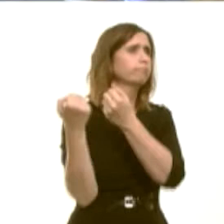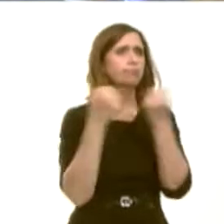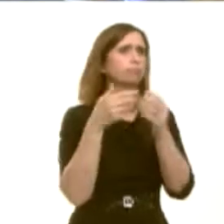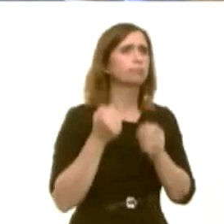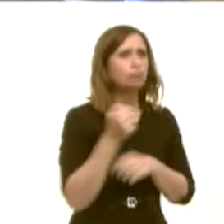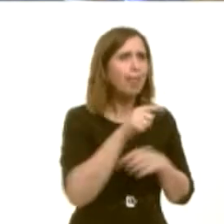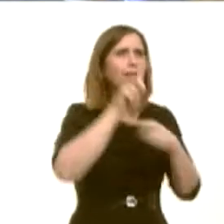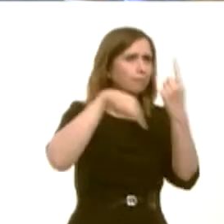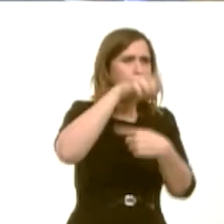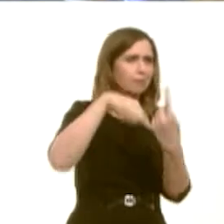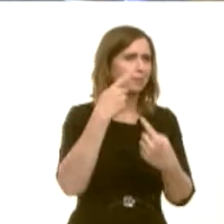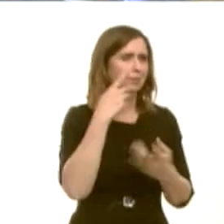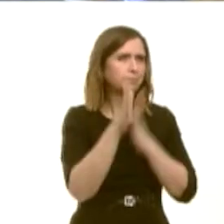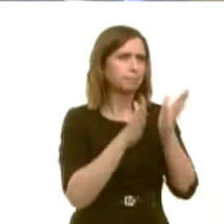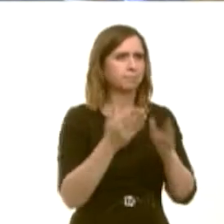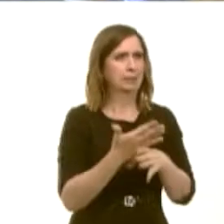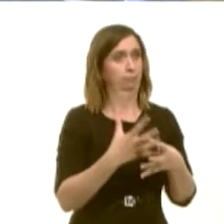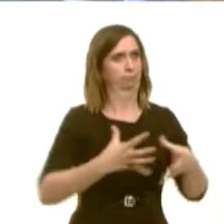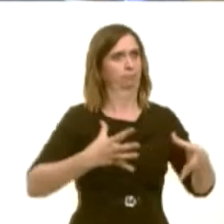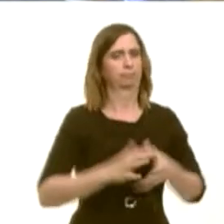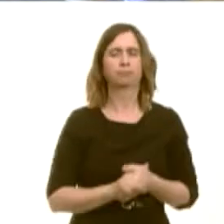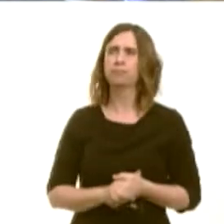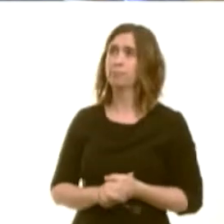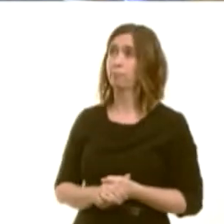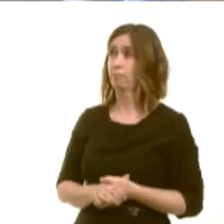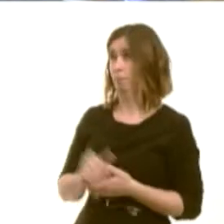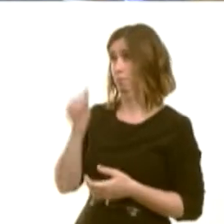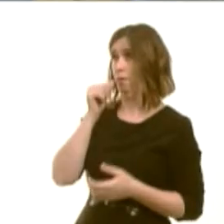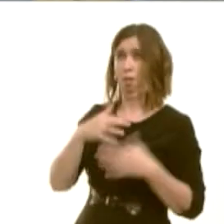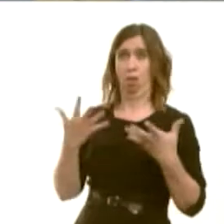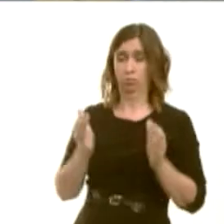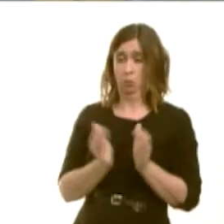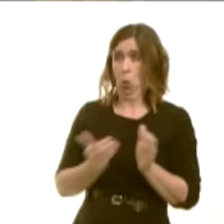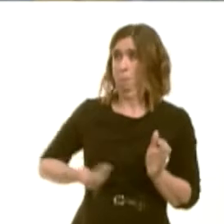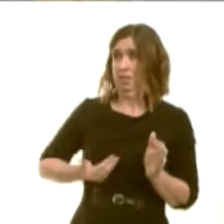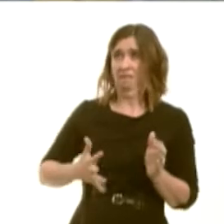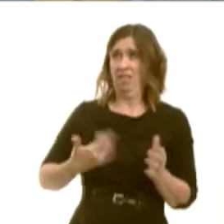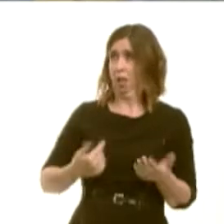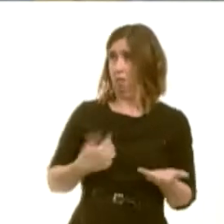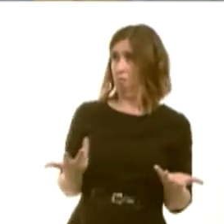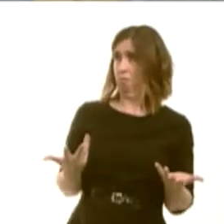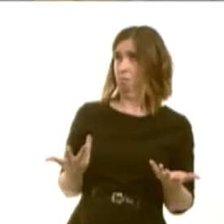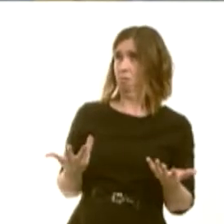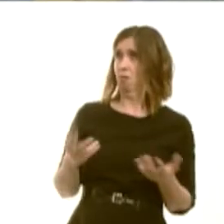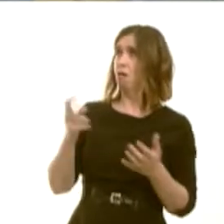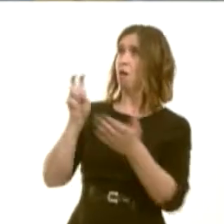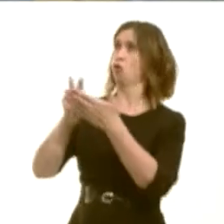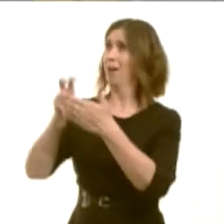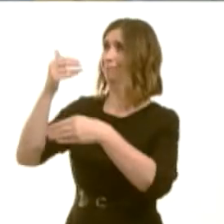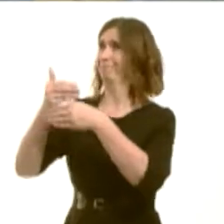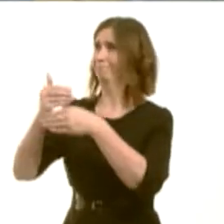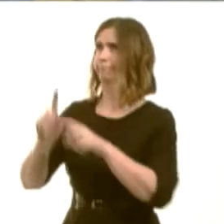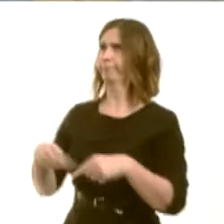First Minister, we've already heard this afternoon that small businesses feel they're being excluded from public sector